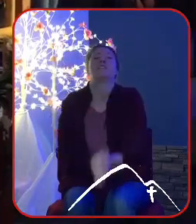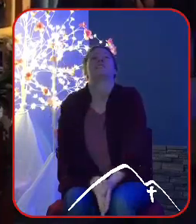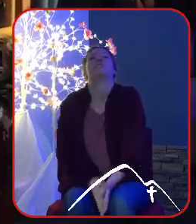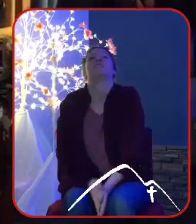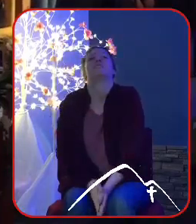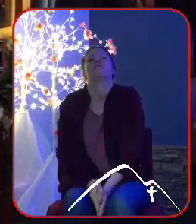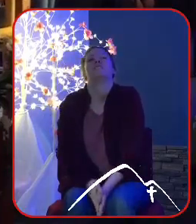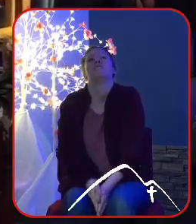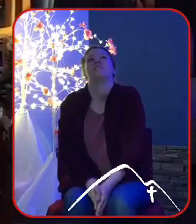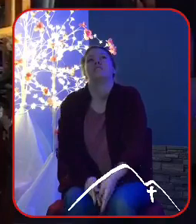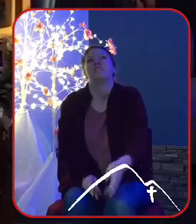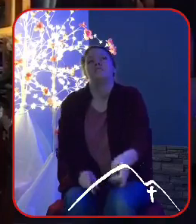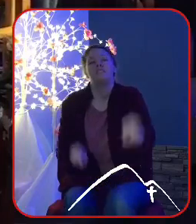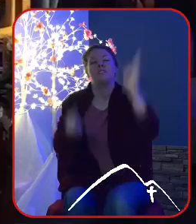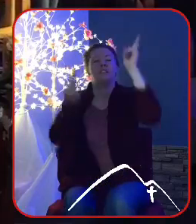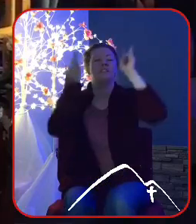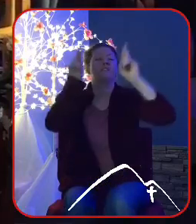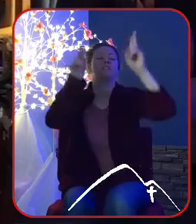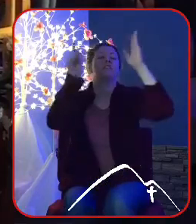Hosanna,